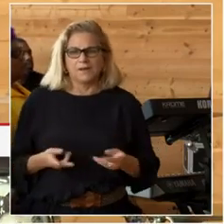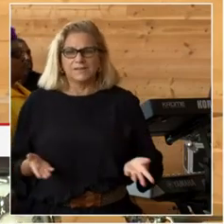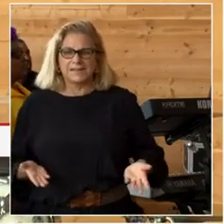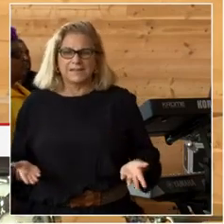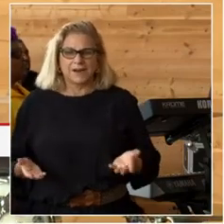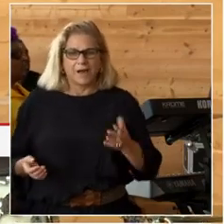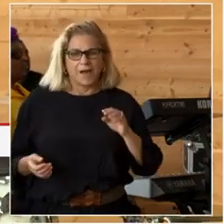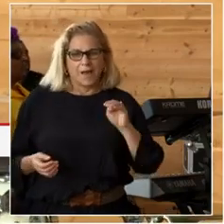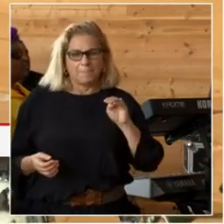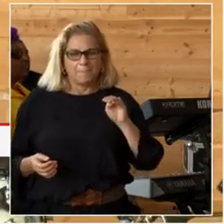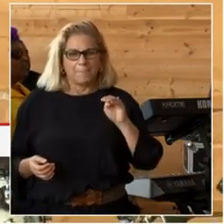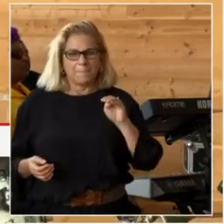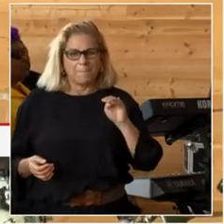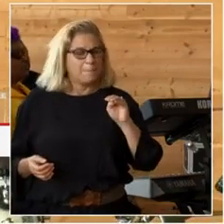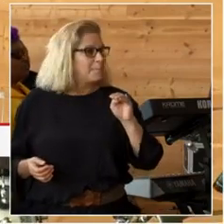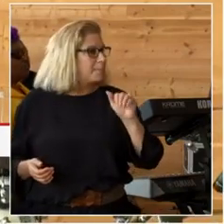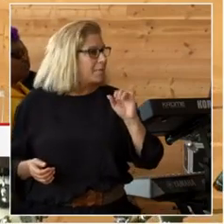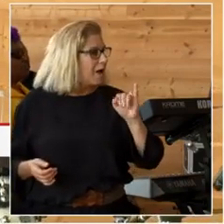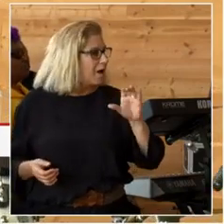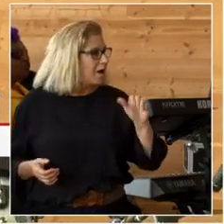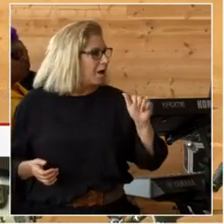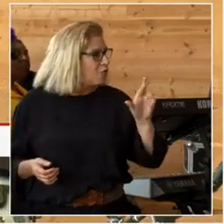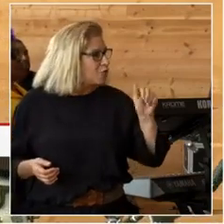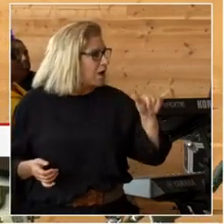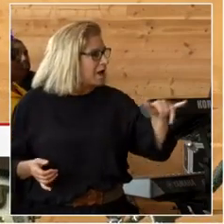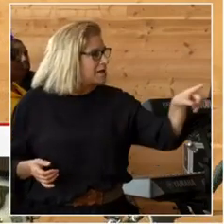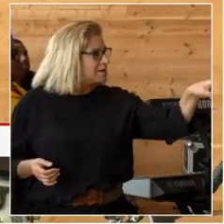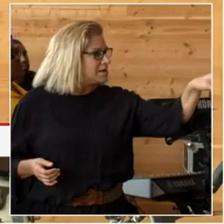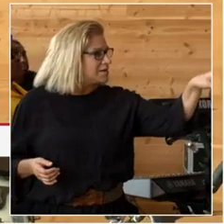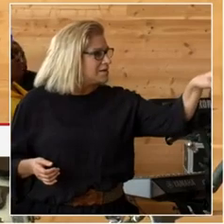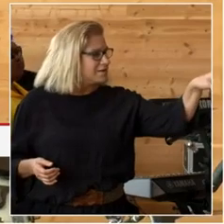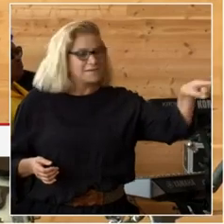team of leaders here,